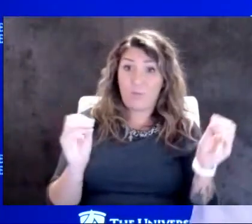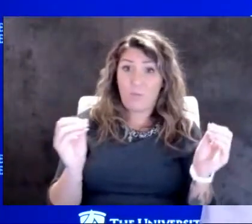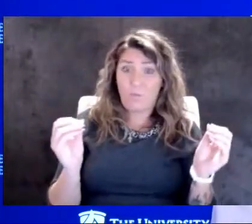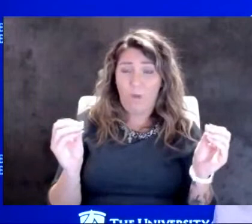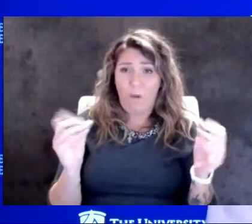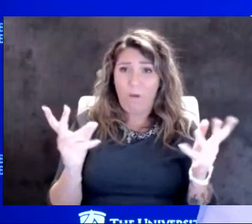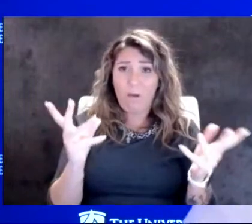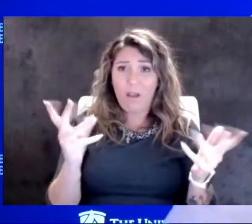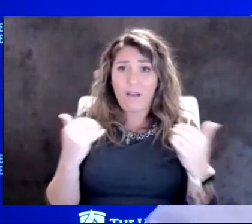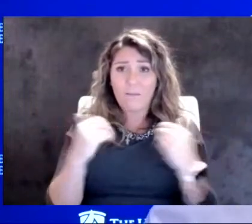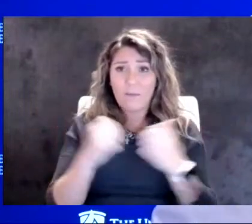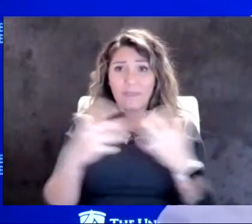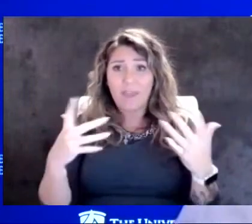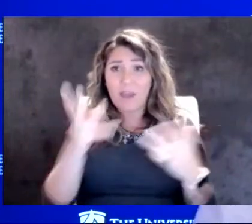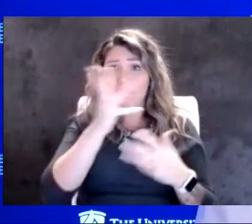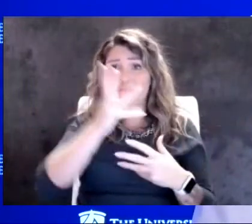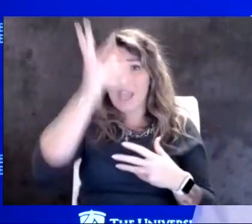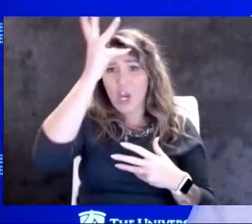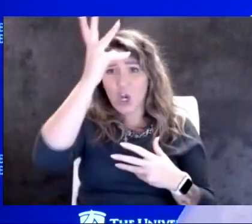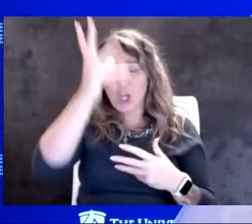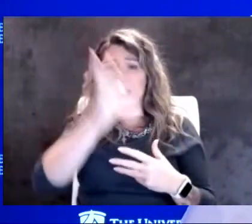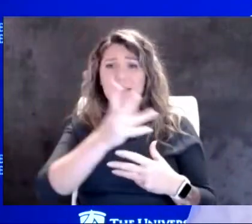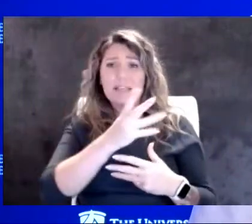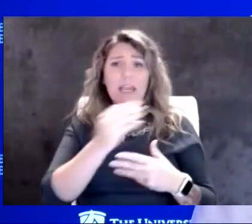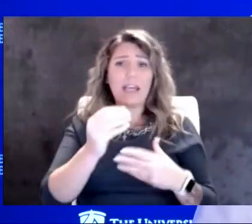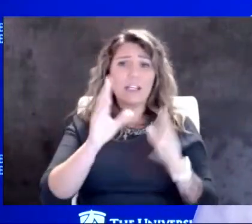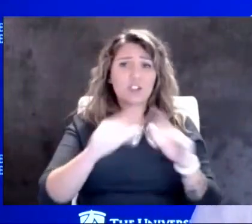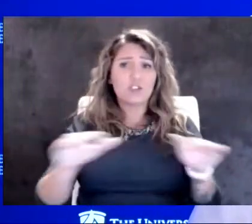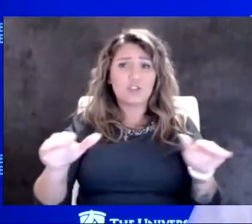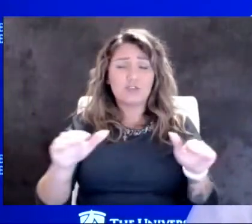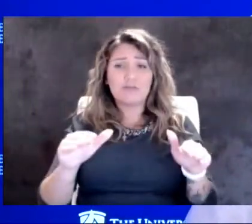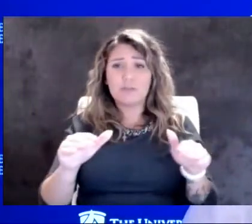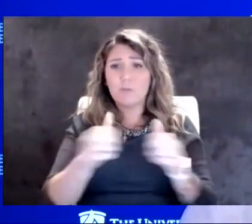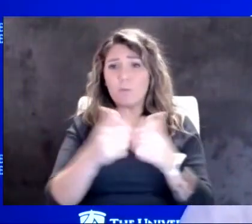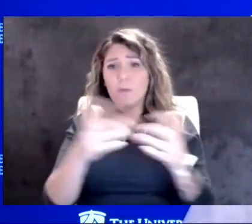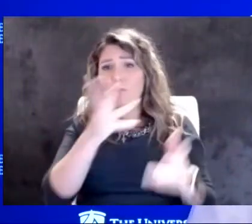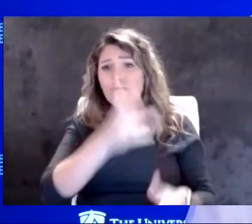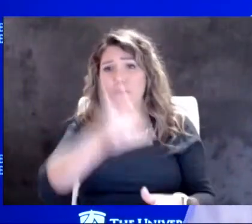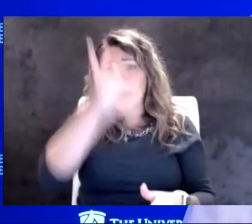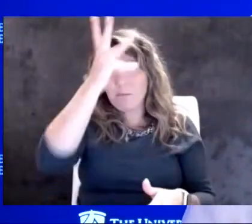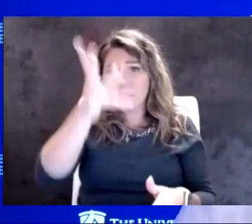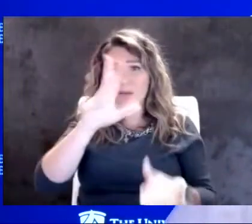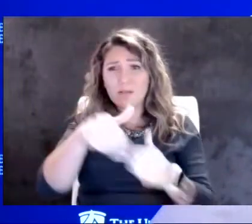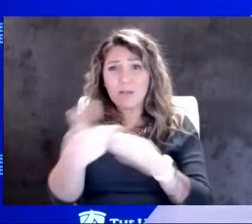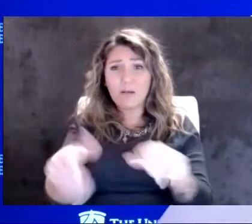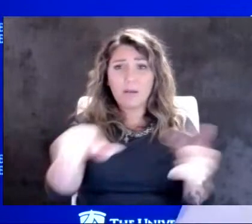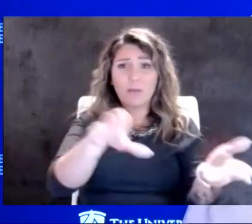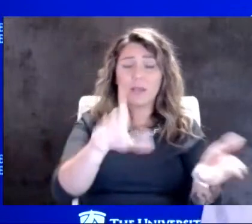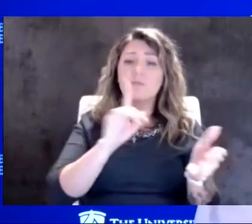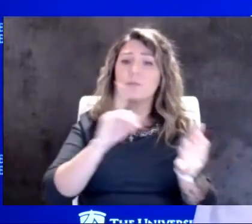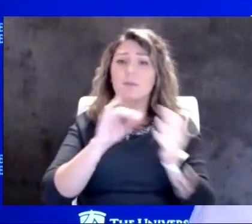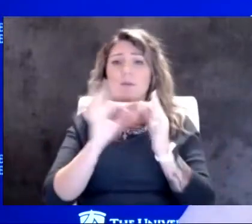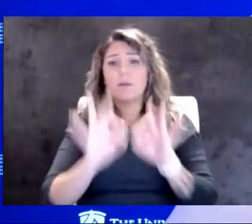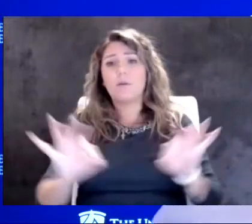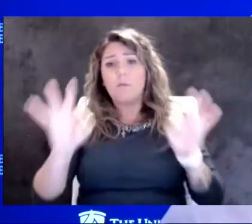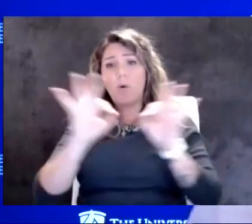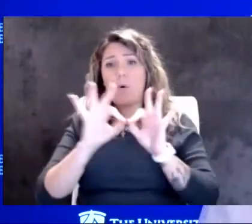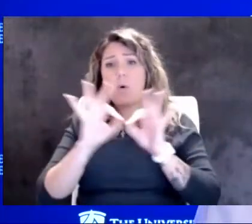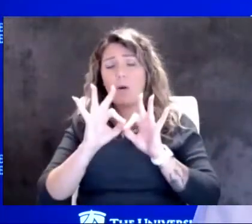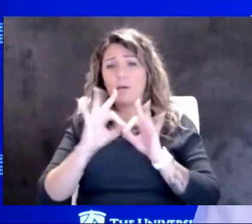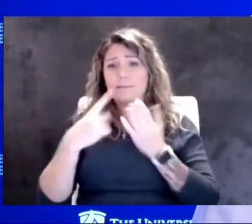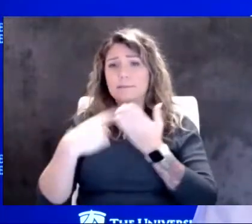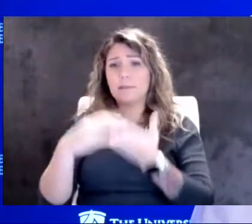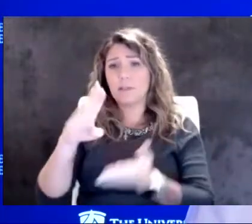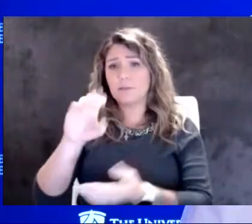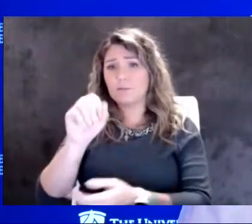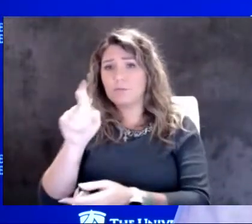children who are losing grandparents because of this disease process. So I think it's very important. We've talked about boosters, but I think we need to continue to endorse that message.